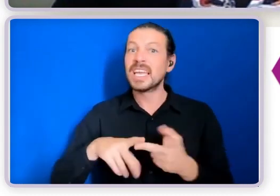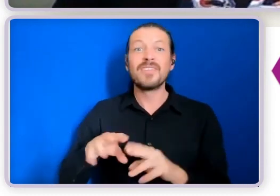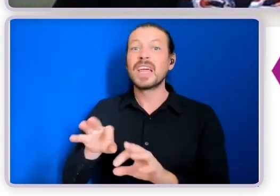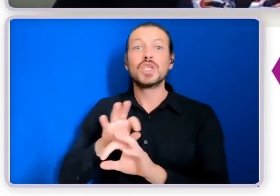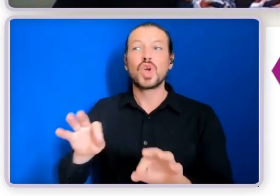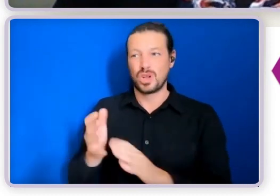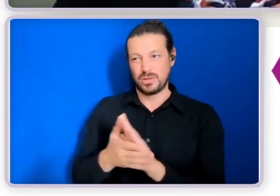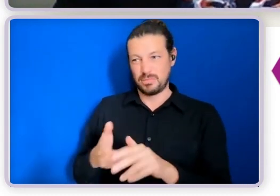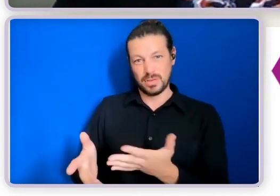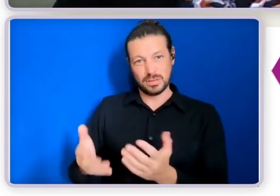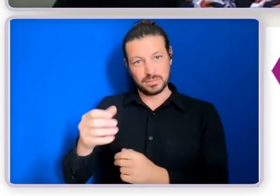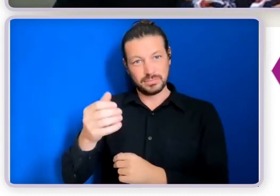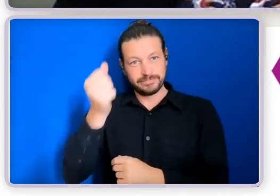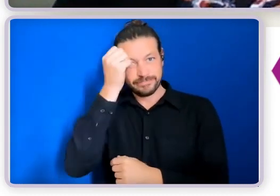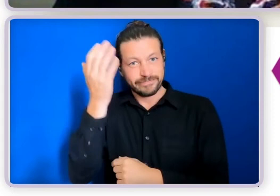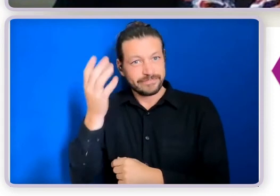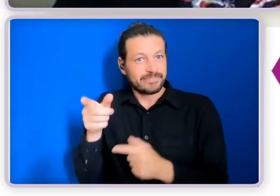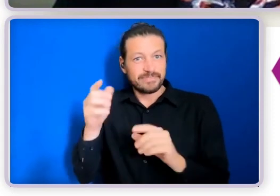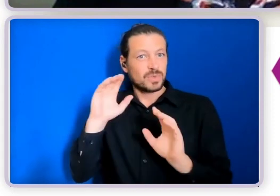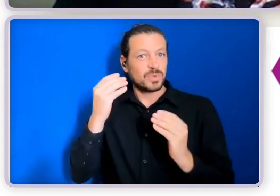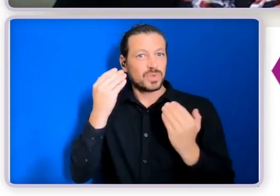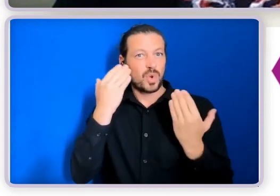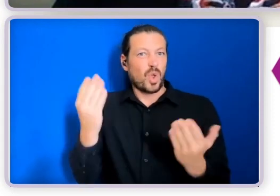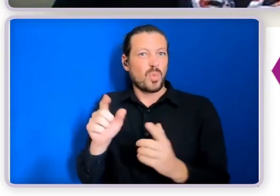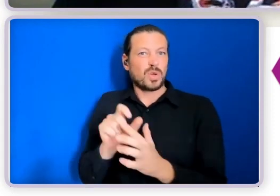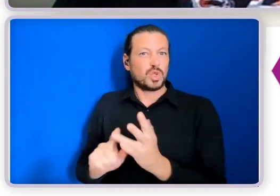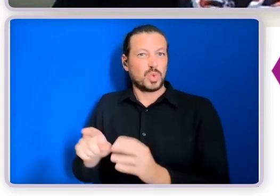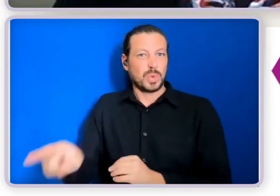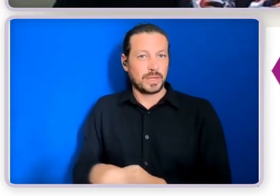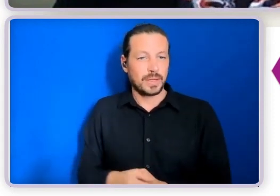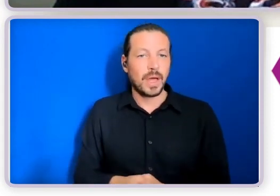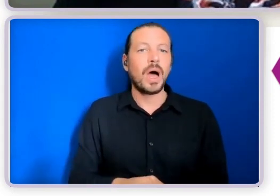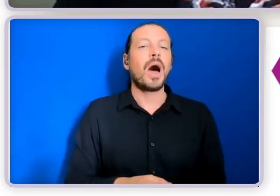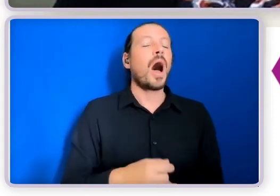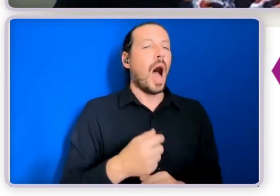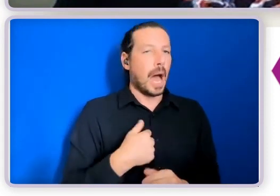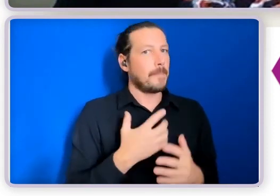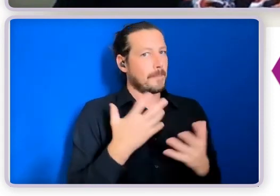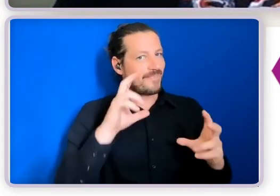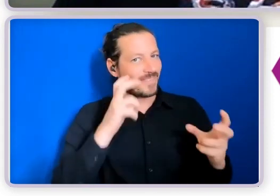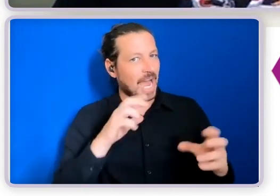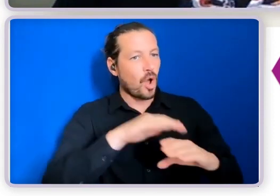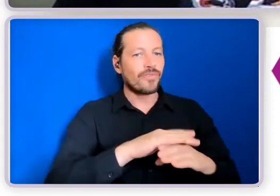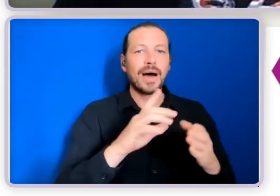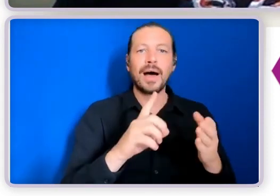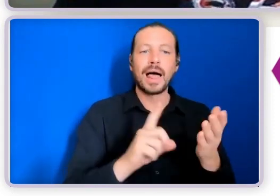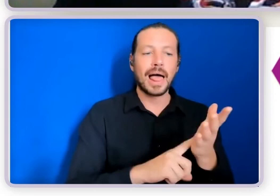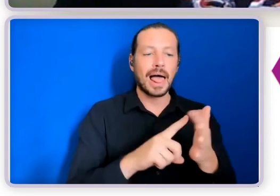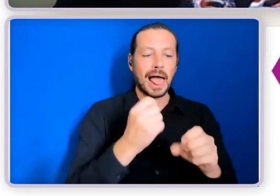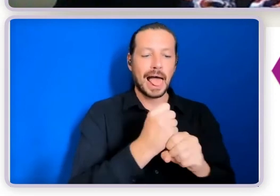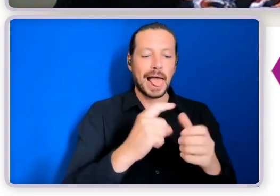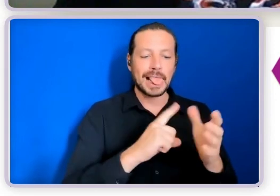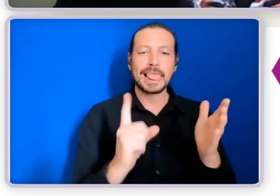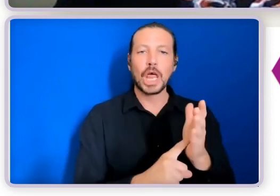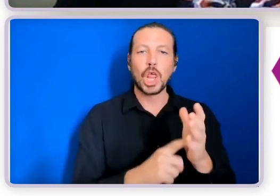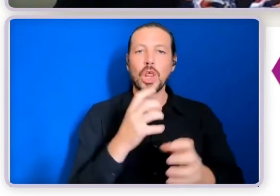I think I'm big on using legal mechanisms. It's just a shame there aren't any. But why should people